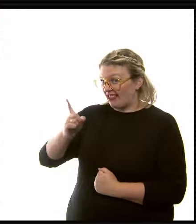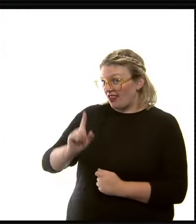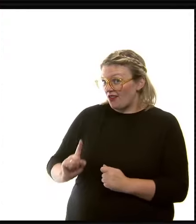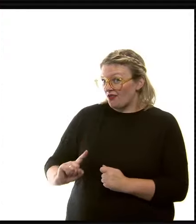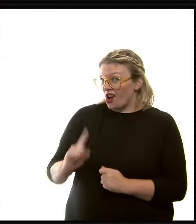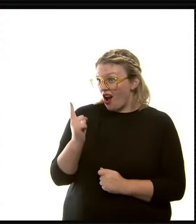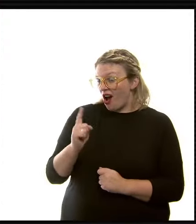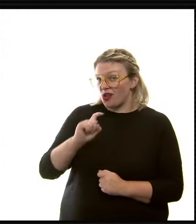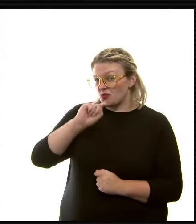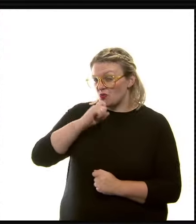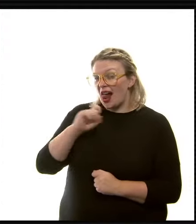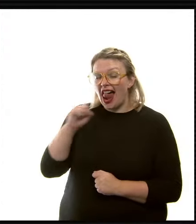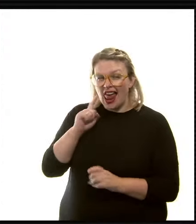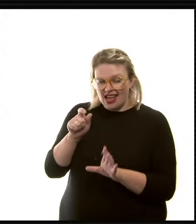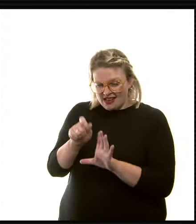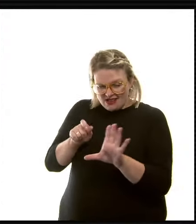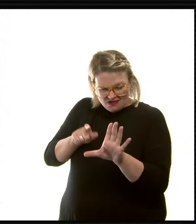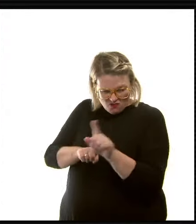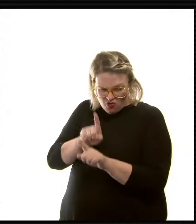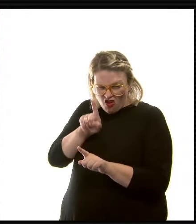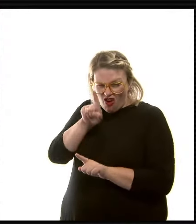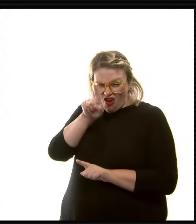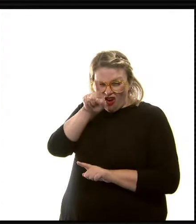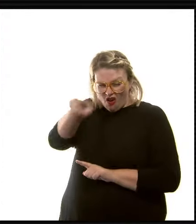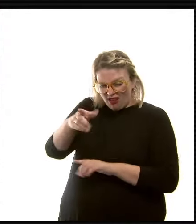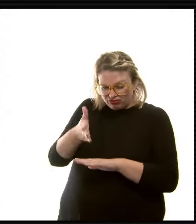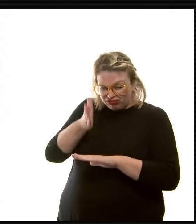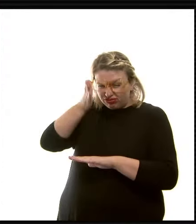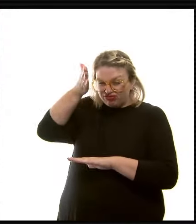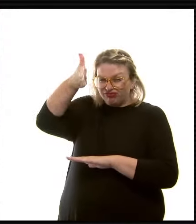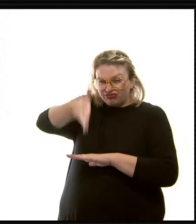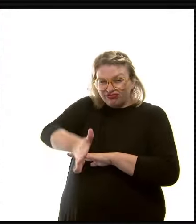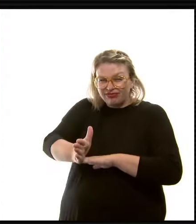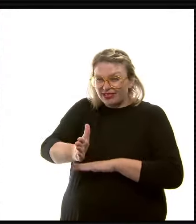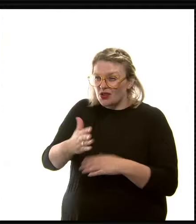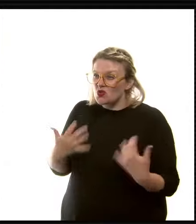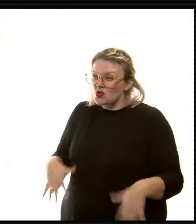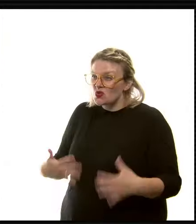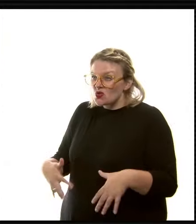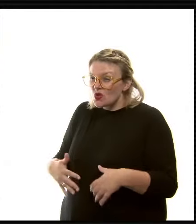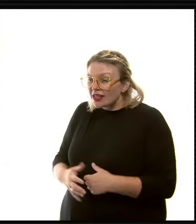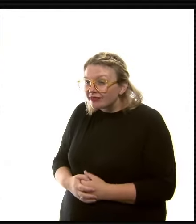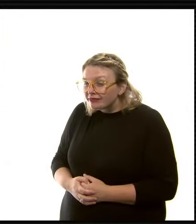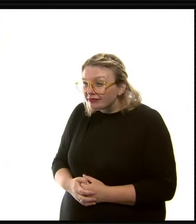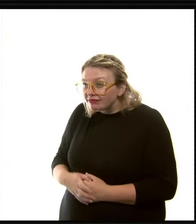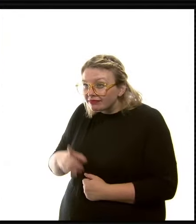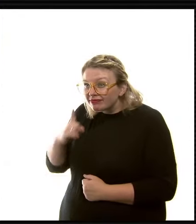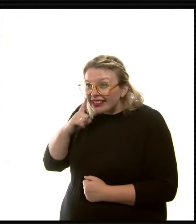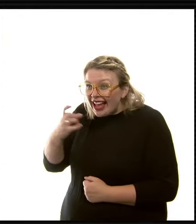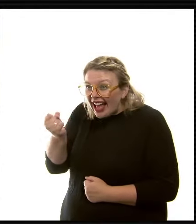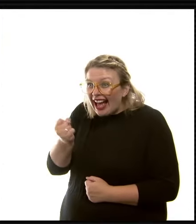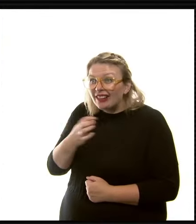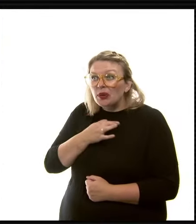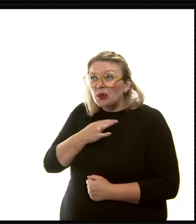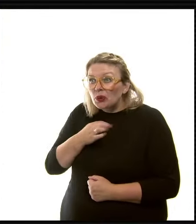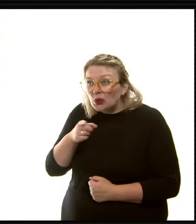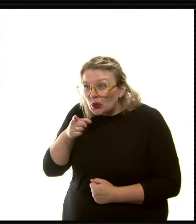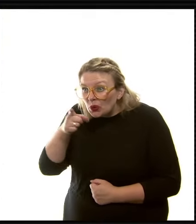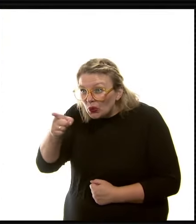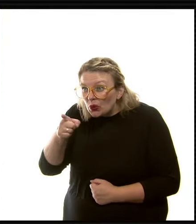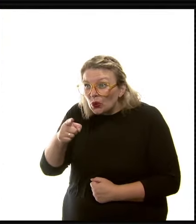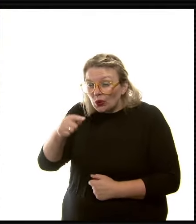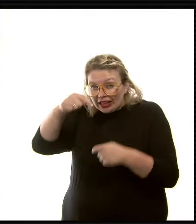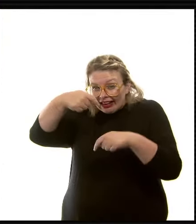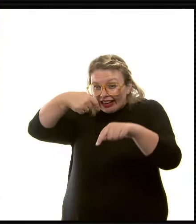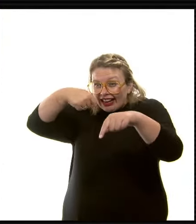attempt to speed a Lego Stuntz bike through this contraption. You see that? It is festooned with precariously balanced cakes over the